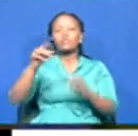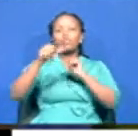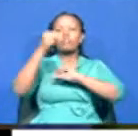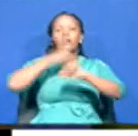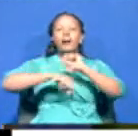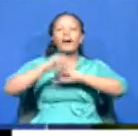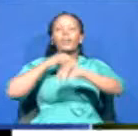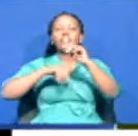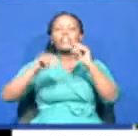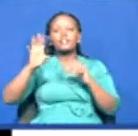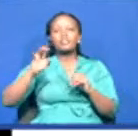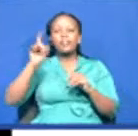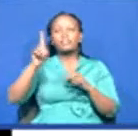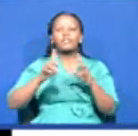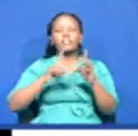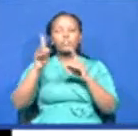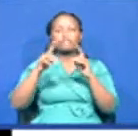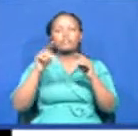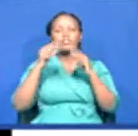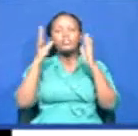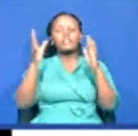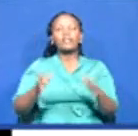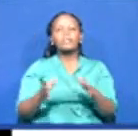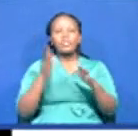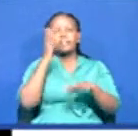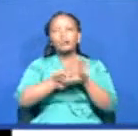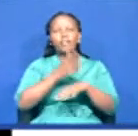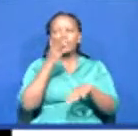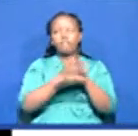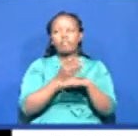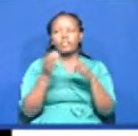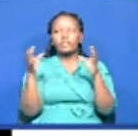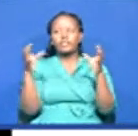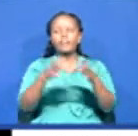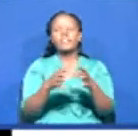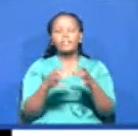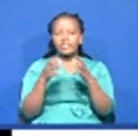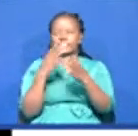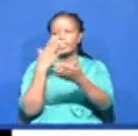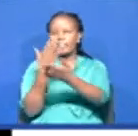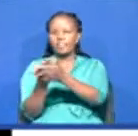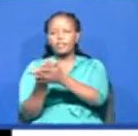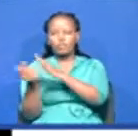at Anti-Counterfeit Agency. Thank you.